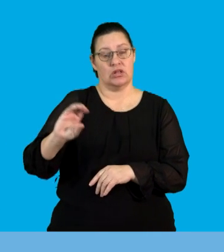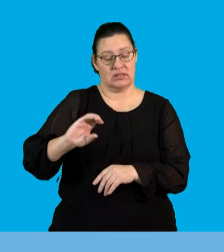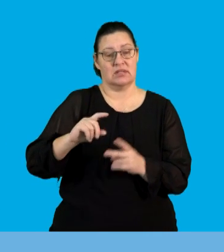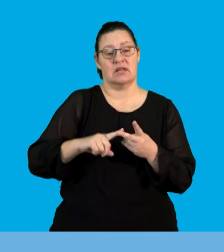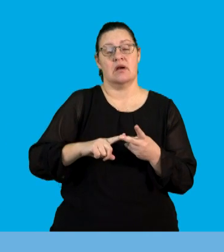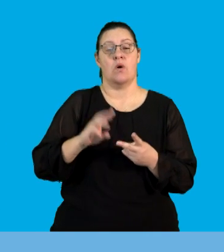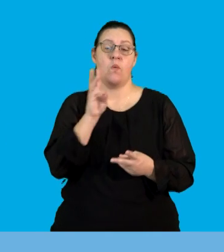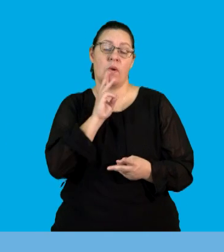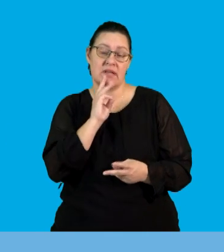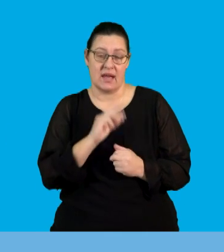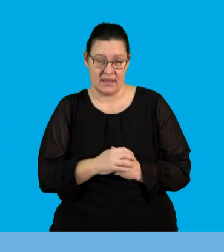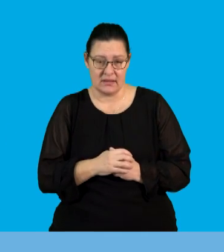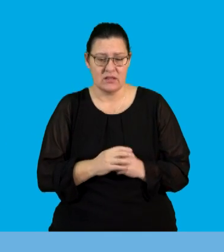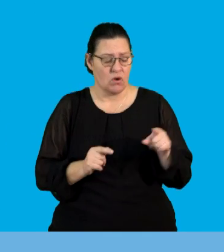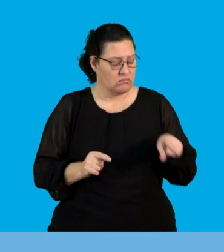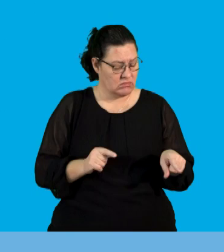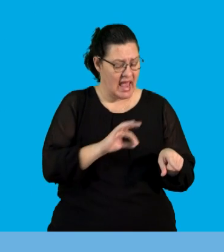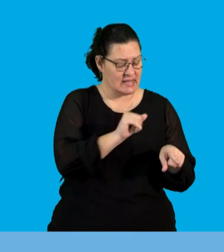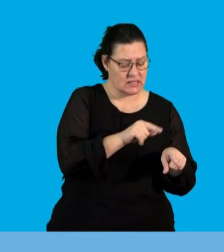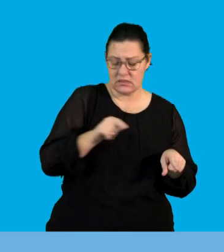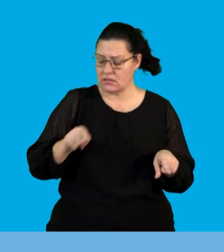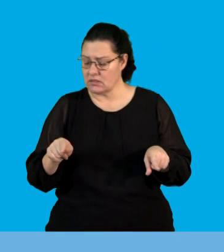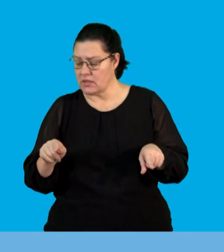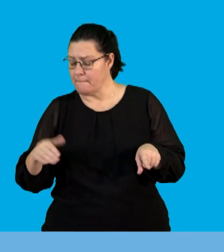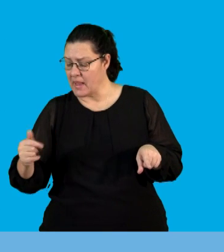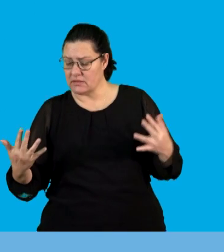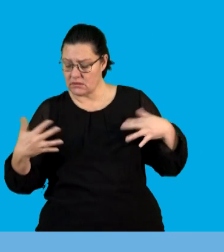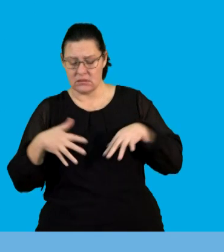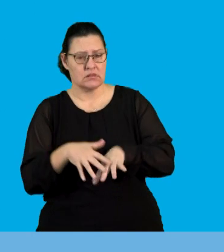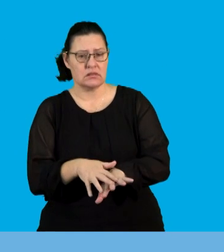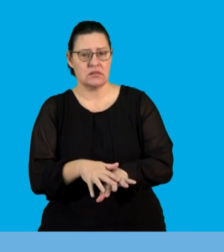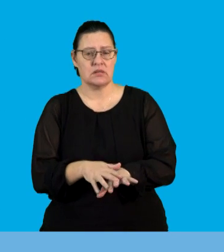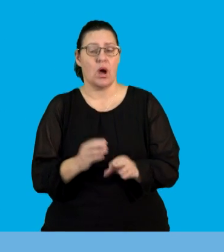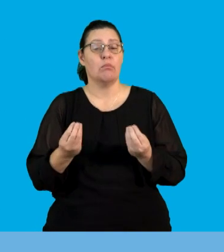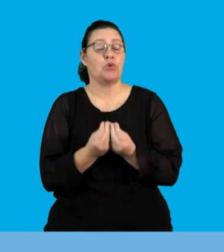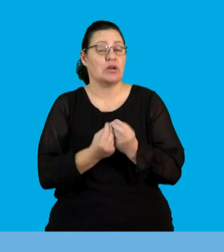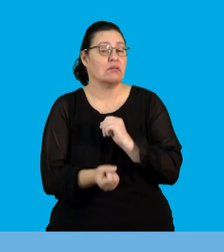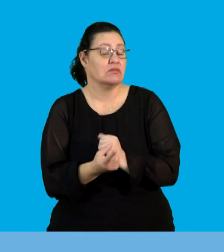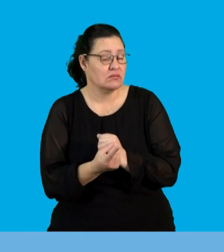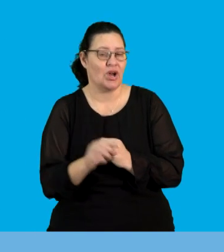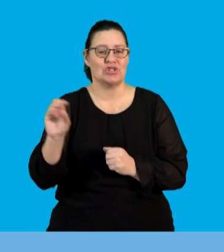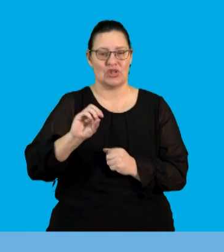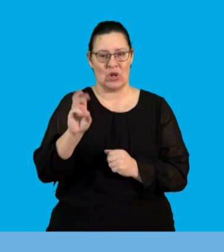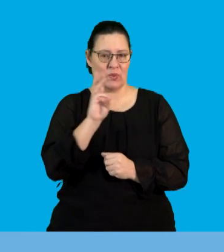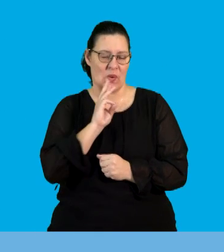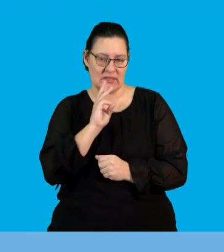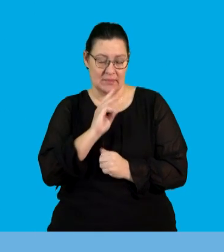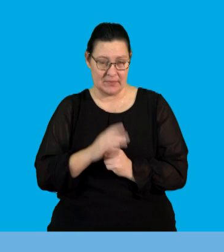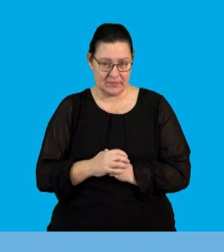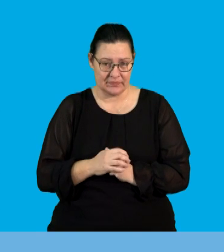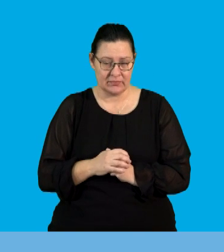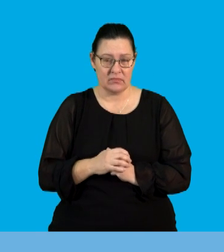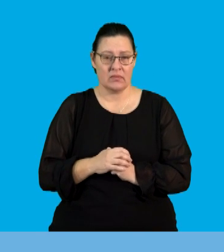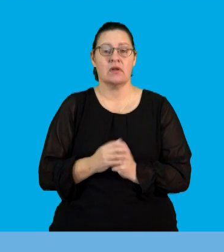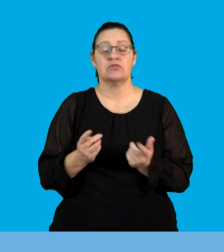water. So whenever we're having a reaction between an acid and a base, the results or the products from there are going to be salt and water. So